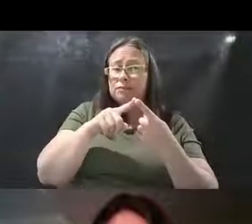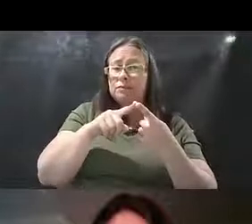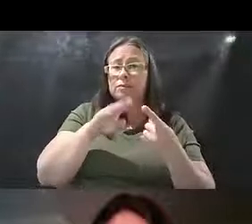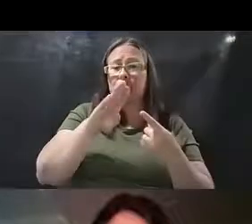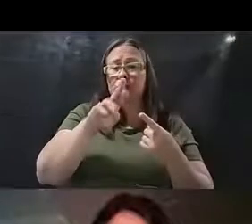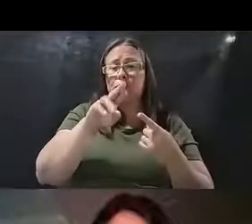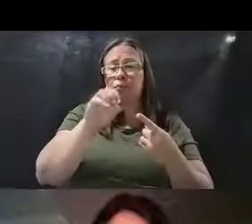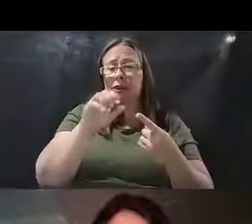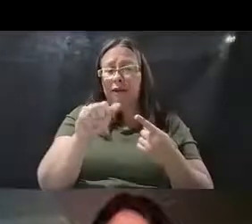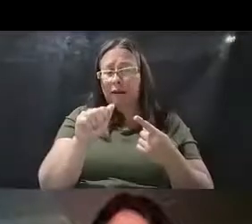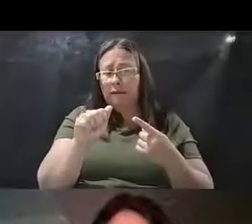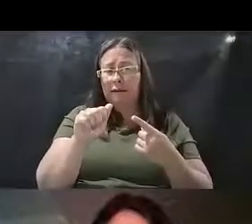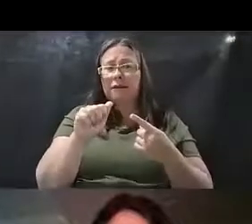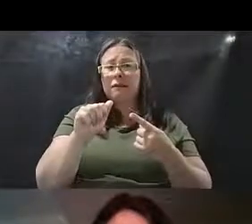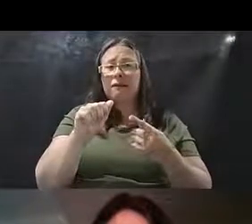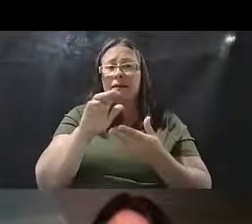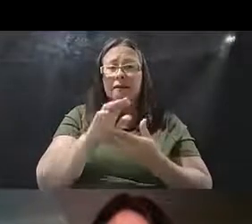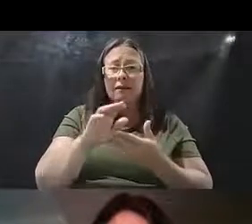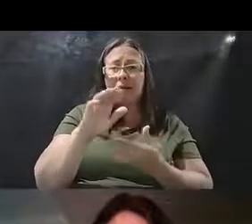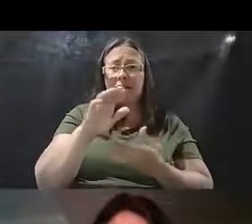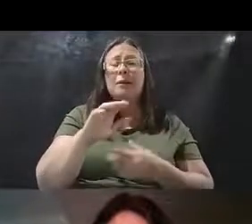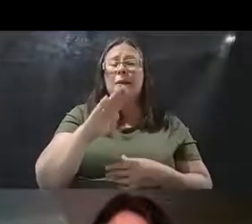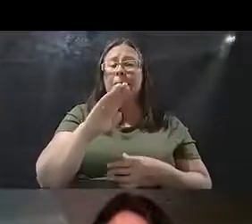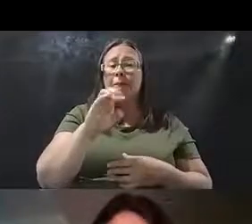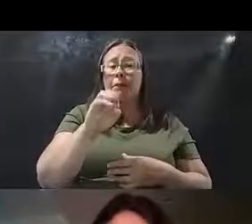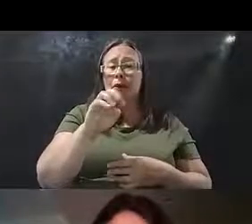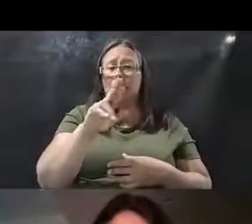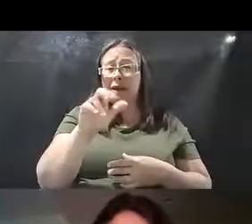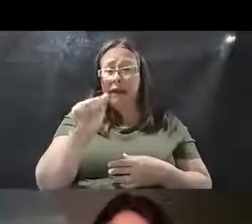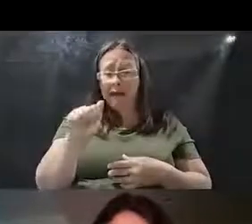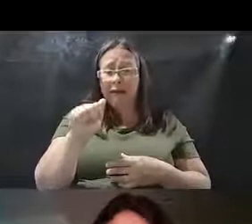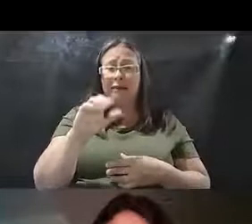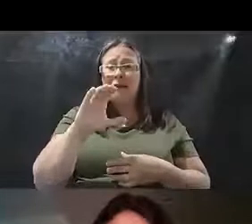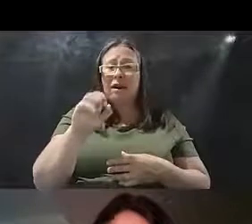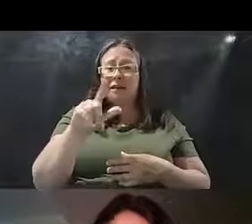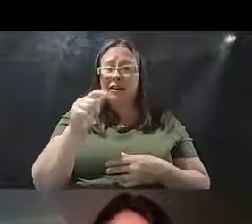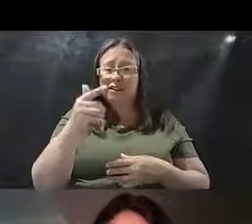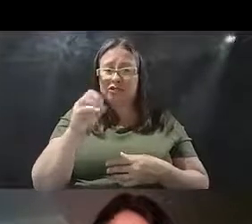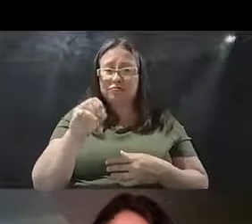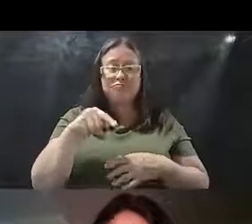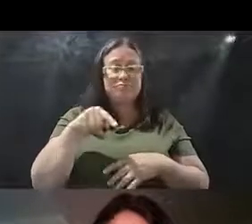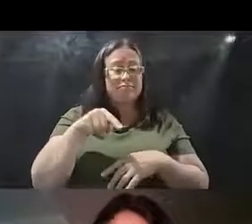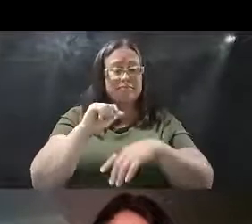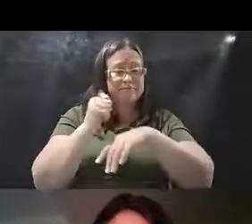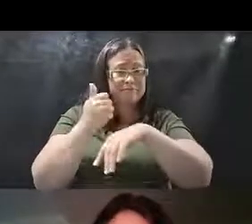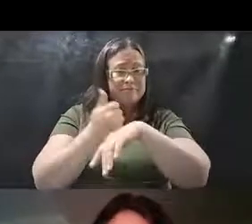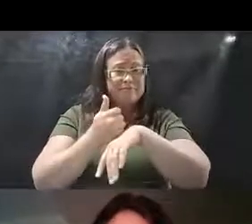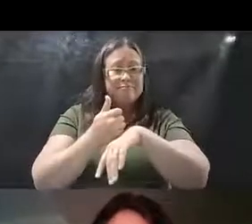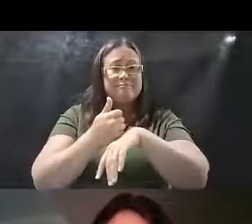College. For those of you that don't know, Berea College was established